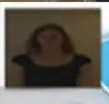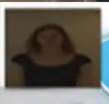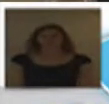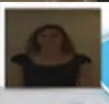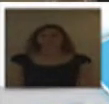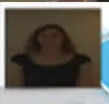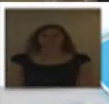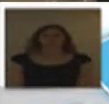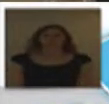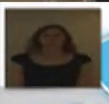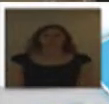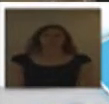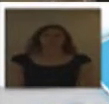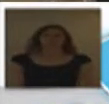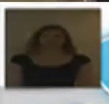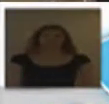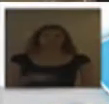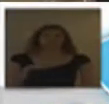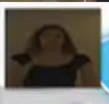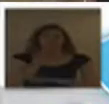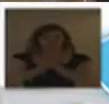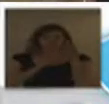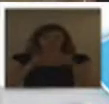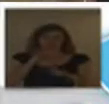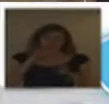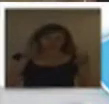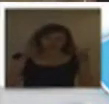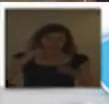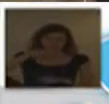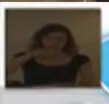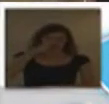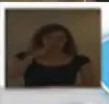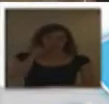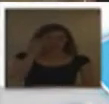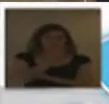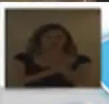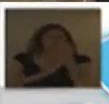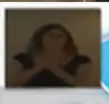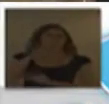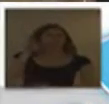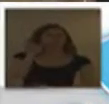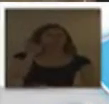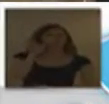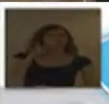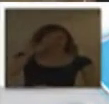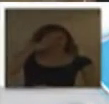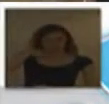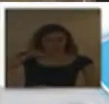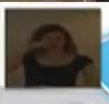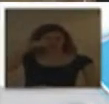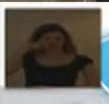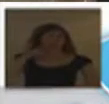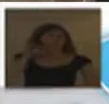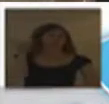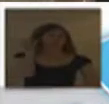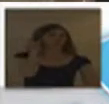Now, this problem, in the case that we're interested in, which is deafness or hard of hearing, we know there's certain